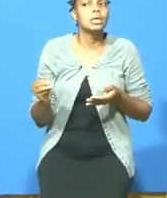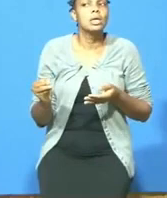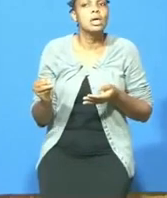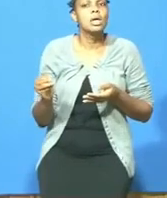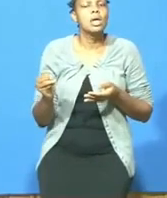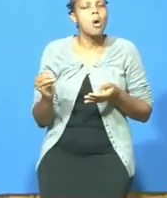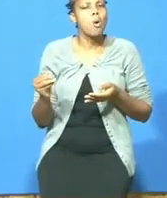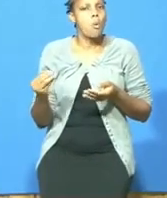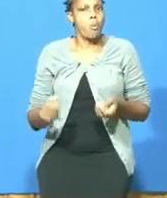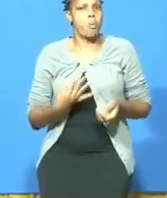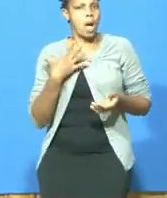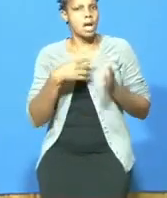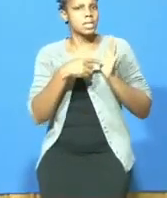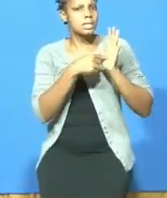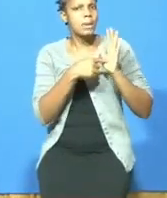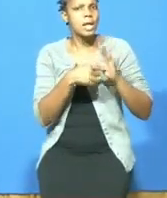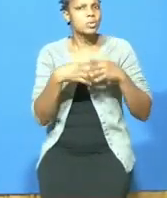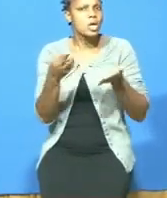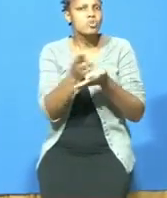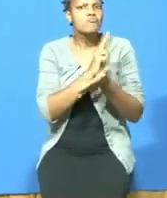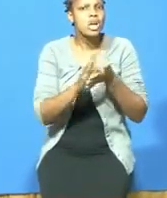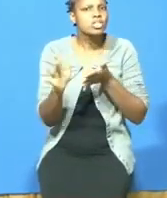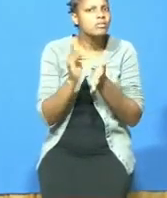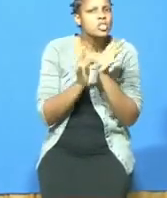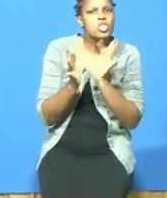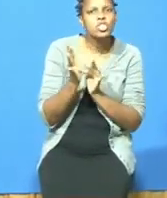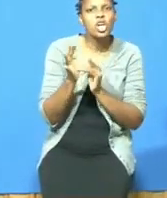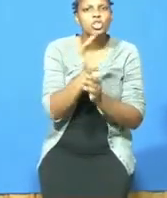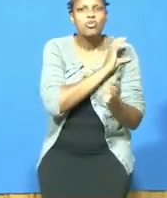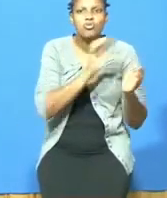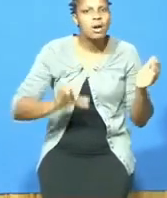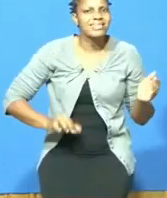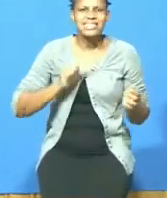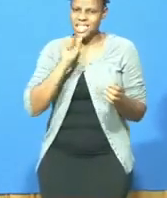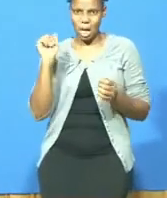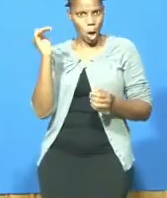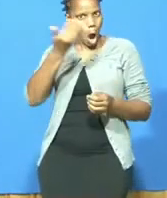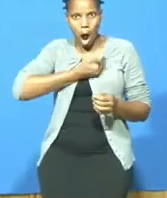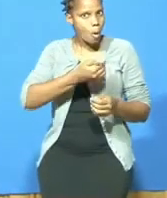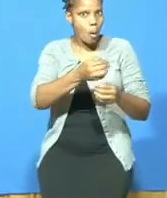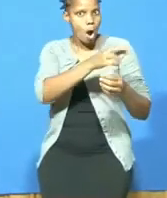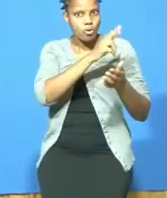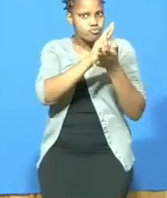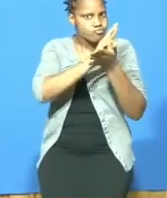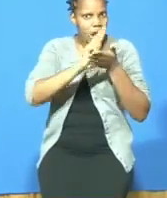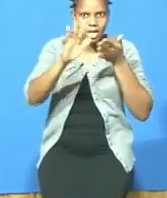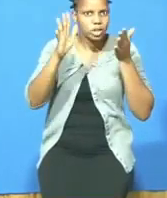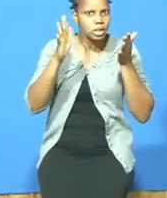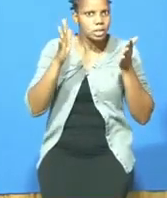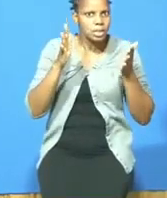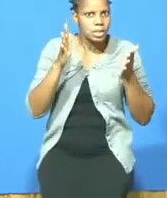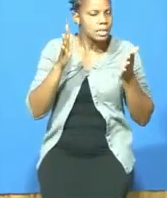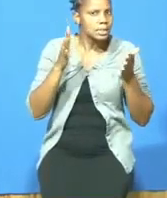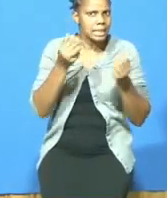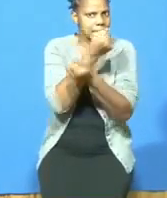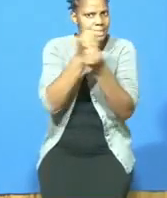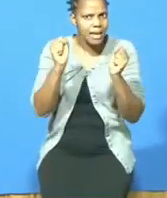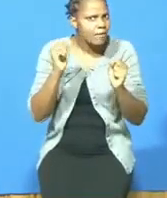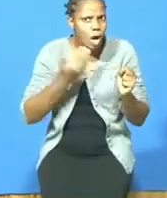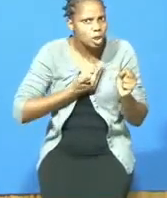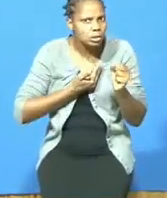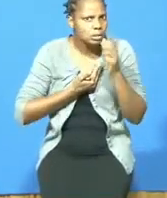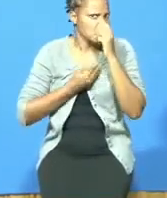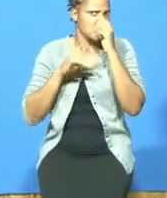the righteousness of Jesus Christ. It is not our righteousness that will save us, because